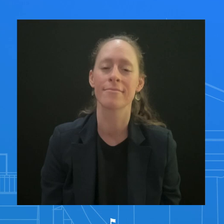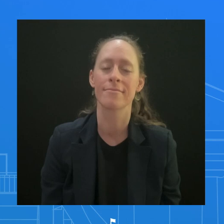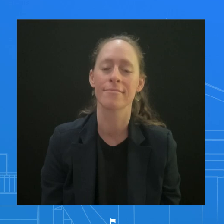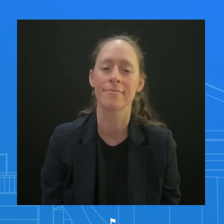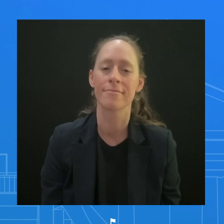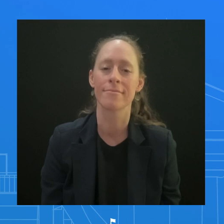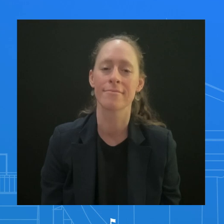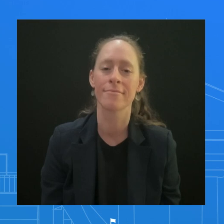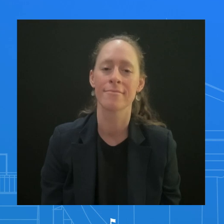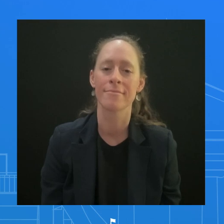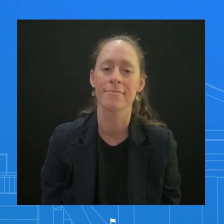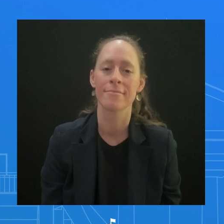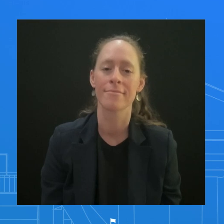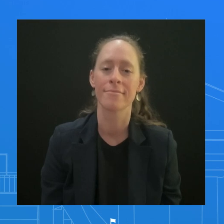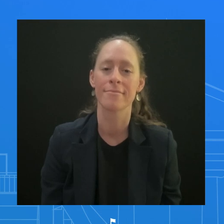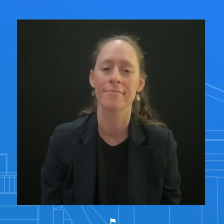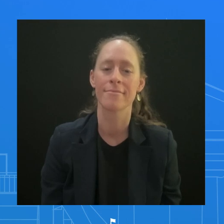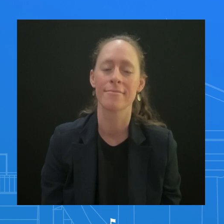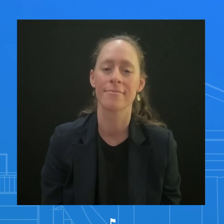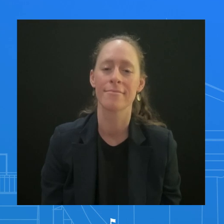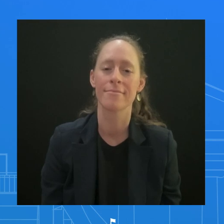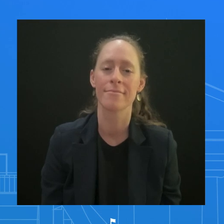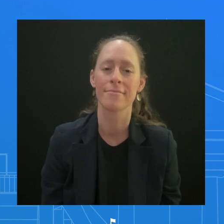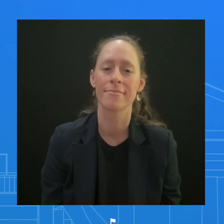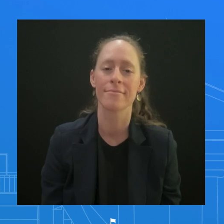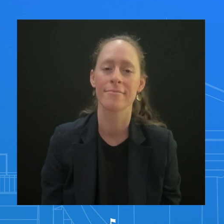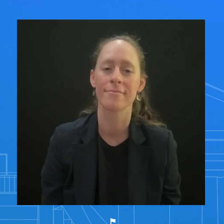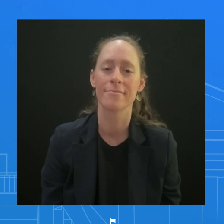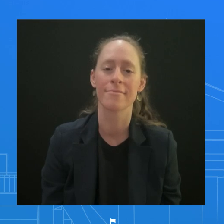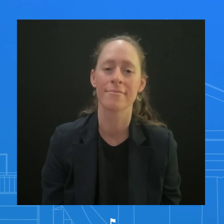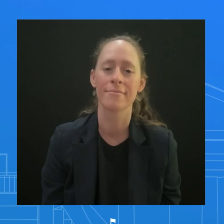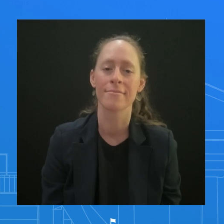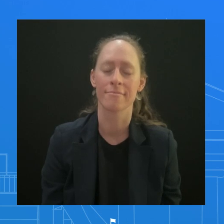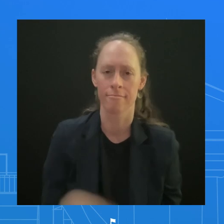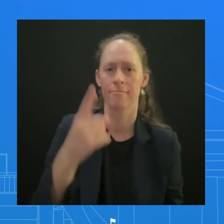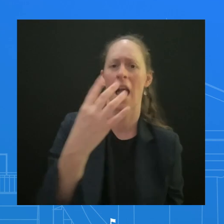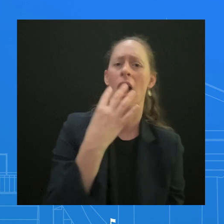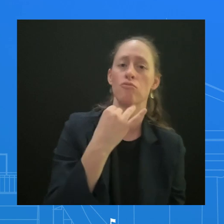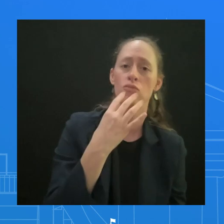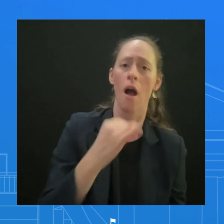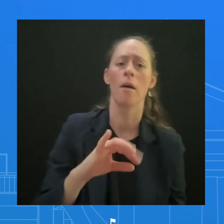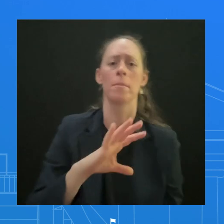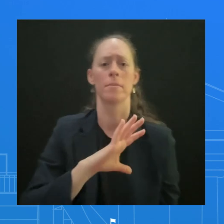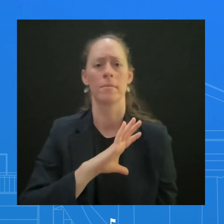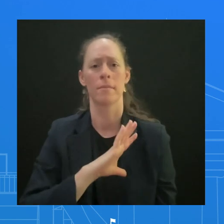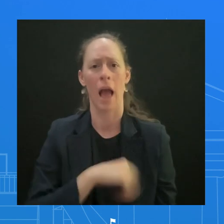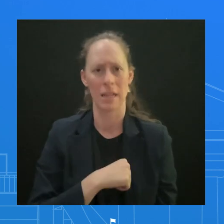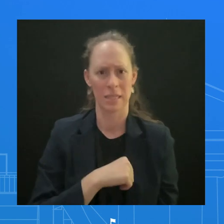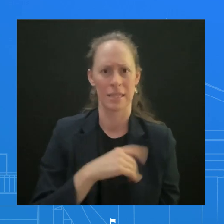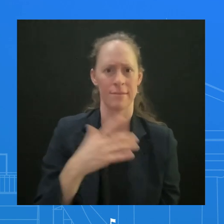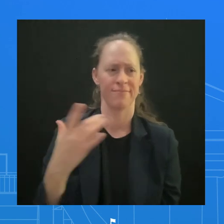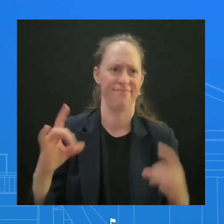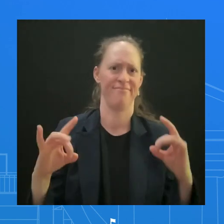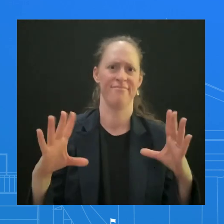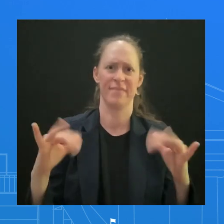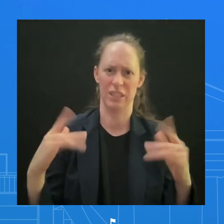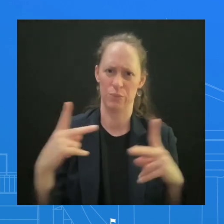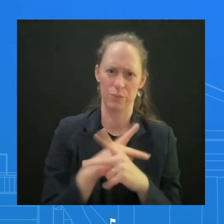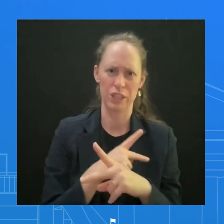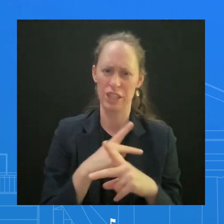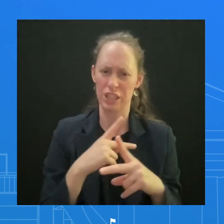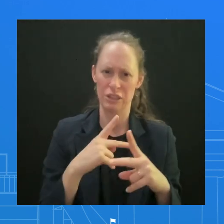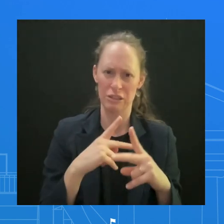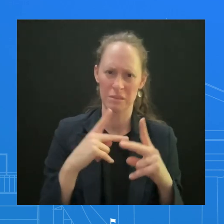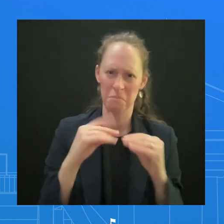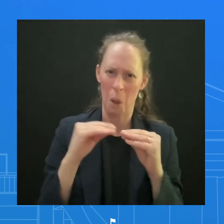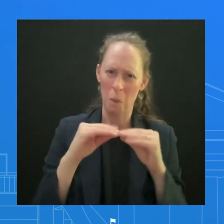hand, and the Israeli settlers' violence against Palestinians, including American Palestinians, as you know, in many villages in the West Bank, their houses